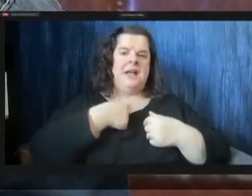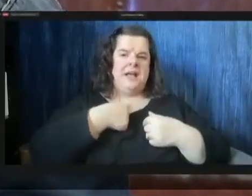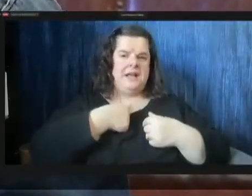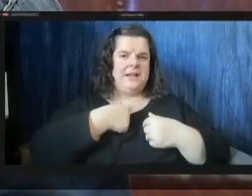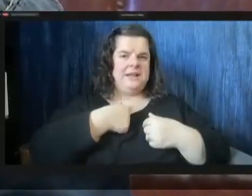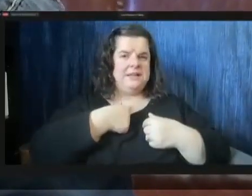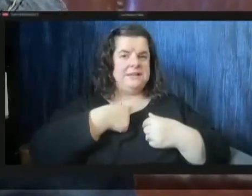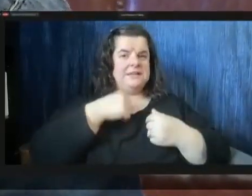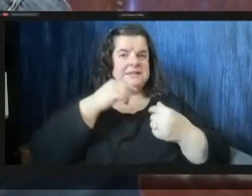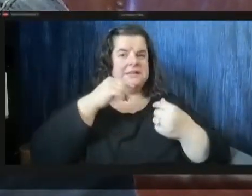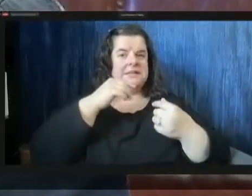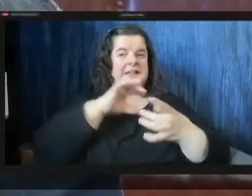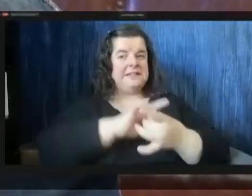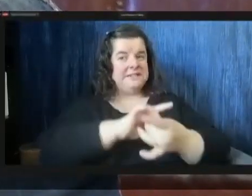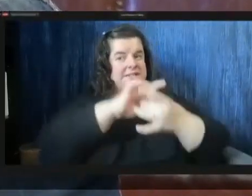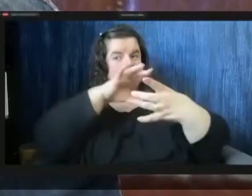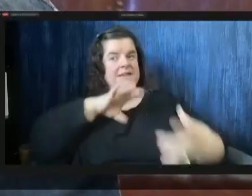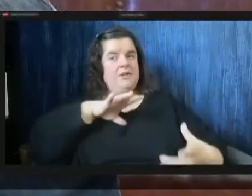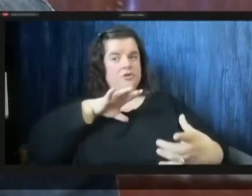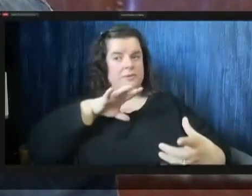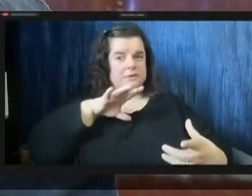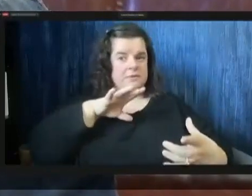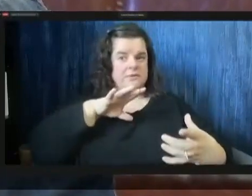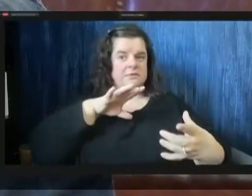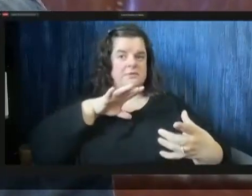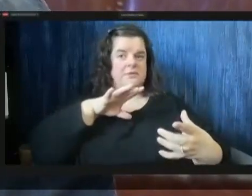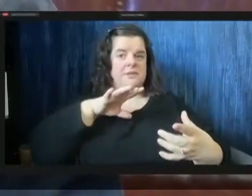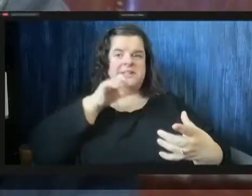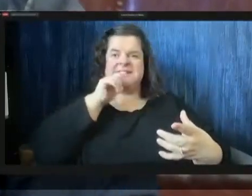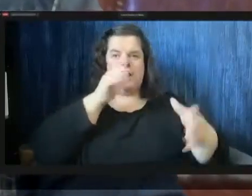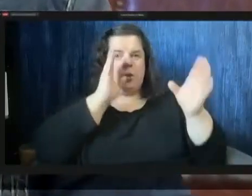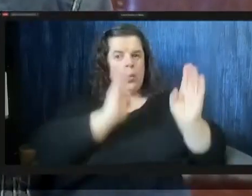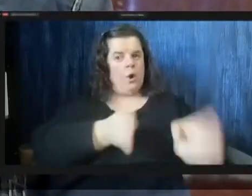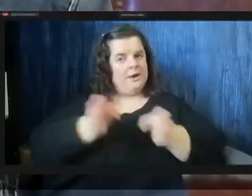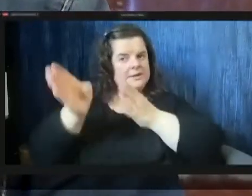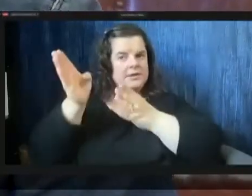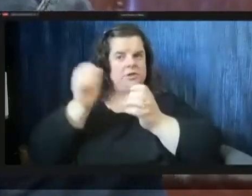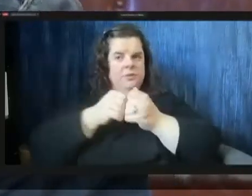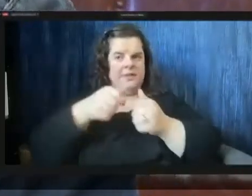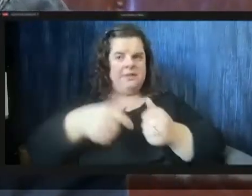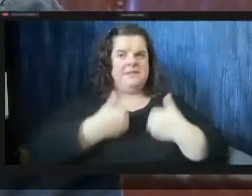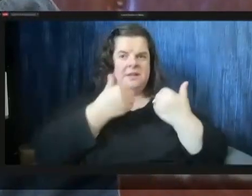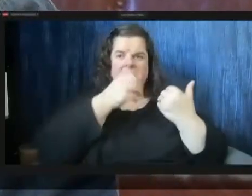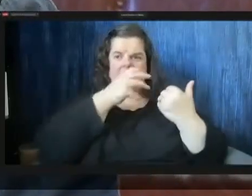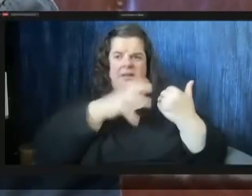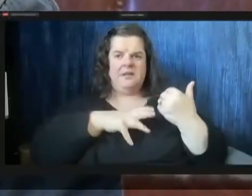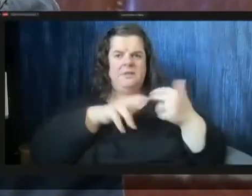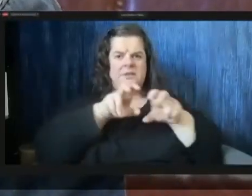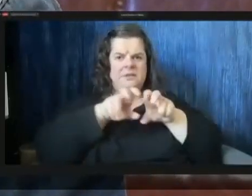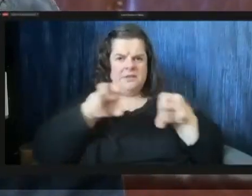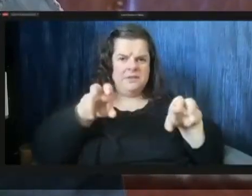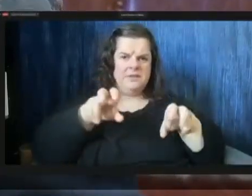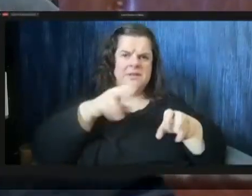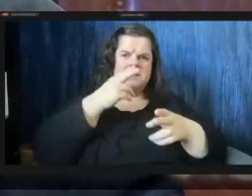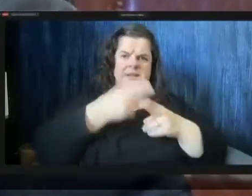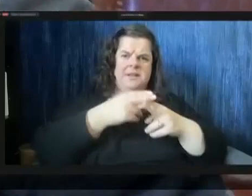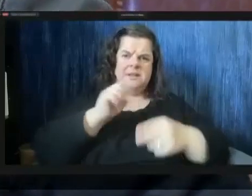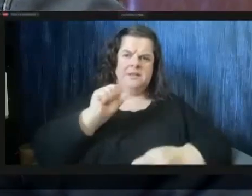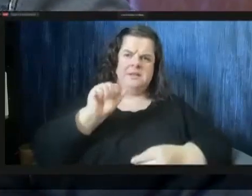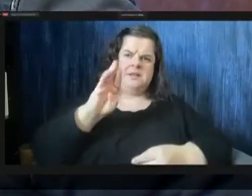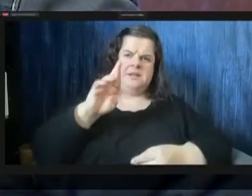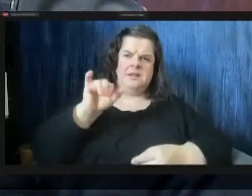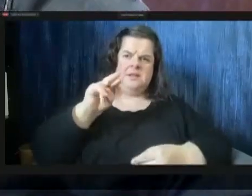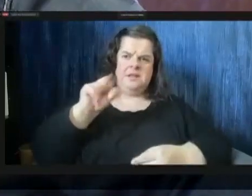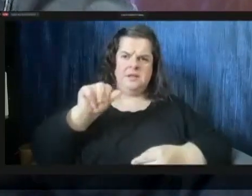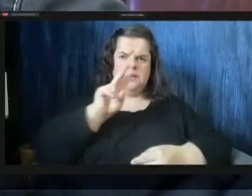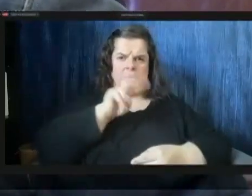is a disattachment to that. I just want to say this organization, these young ladies that were sitting up here, the young lady by the name of Sabrina, 22 times